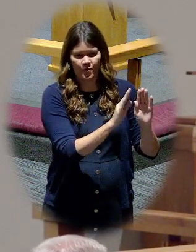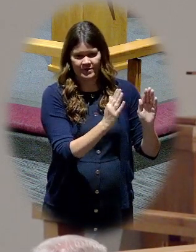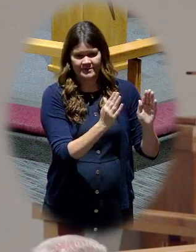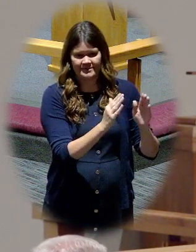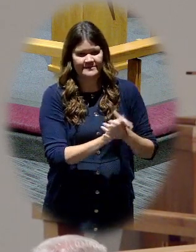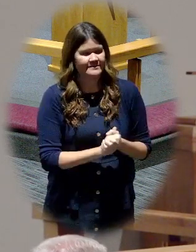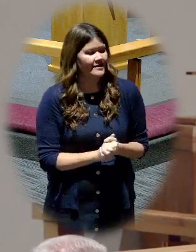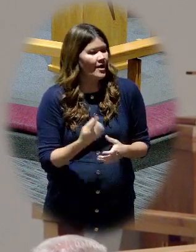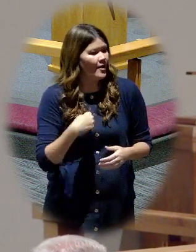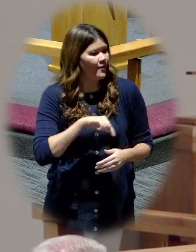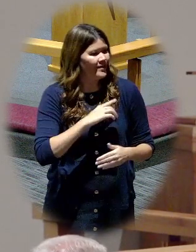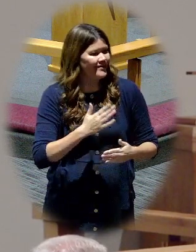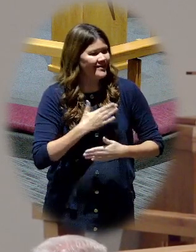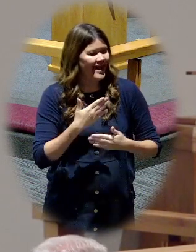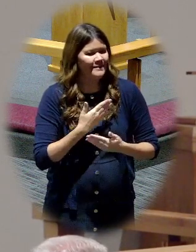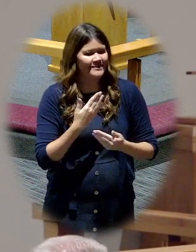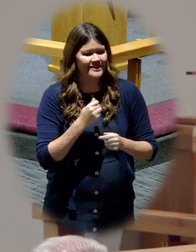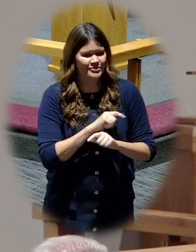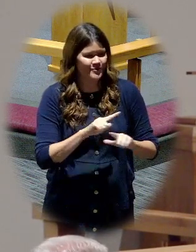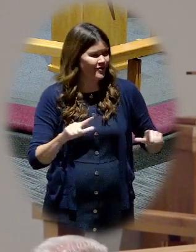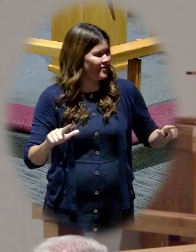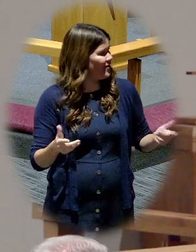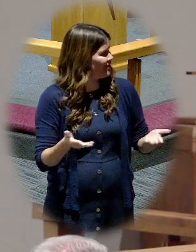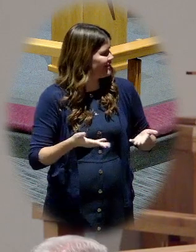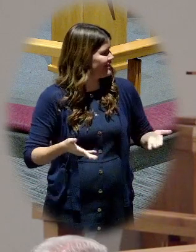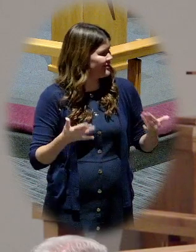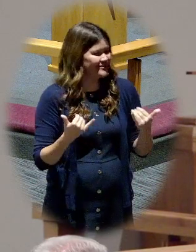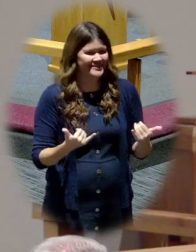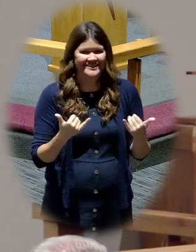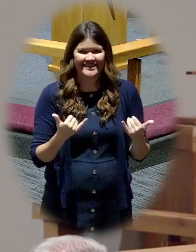We are glad that you are here.